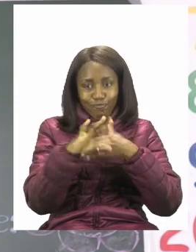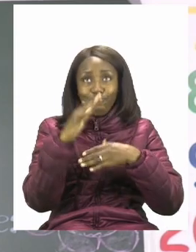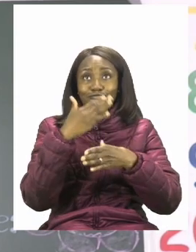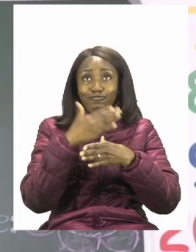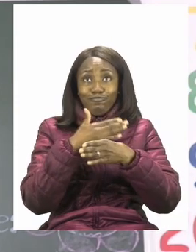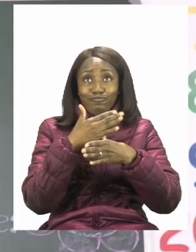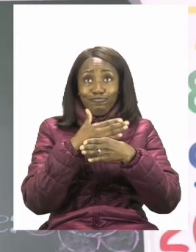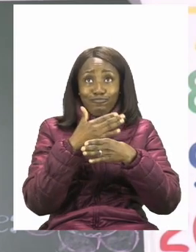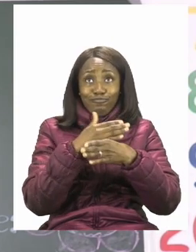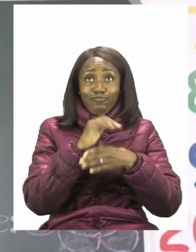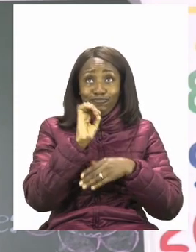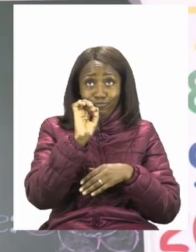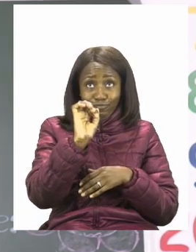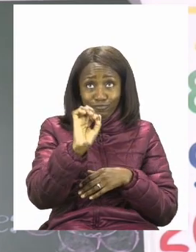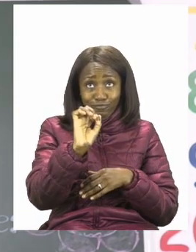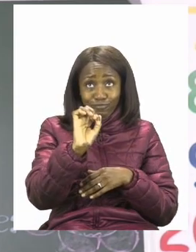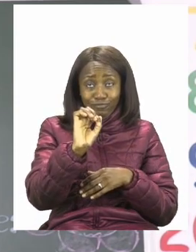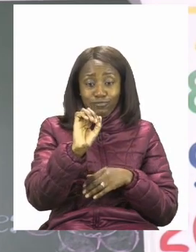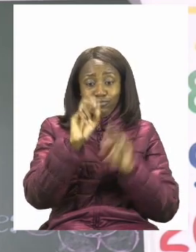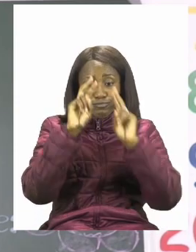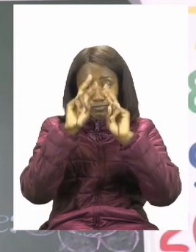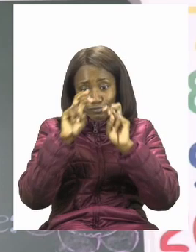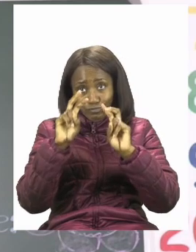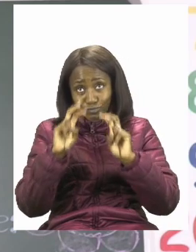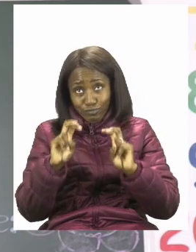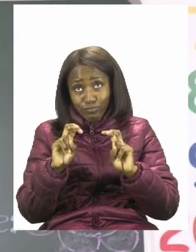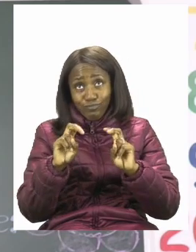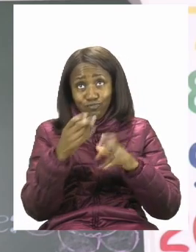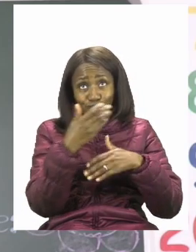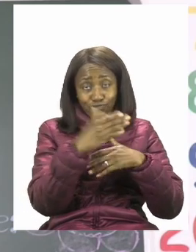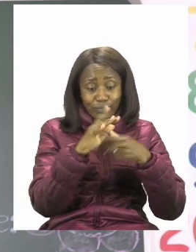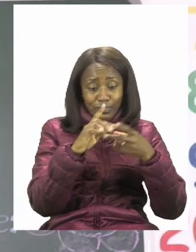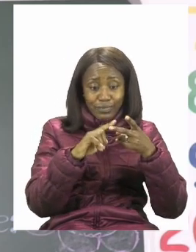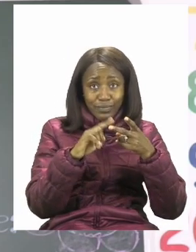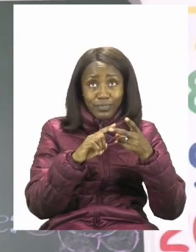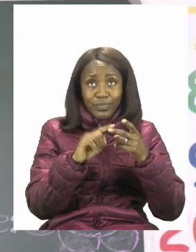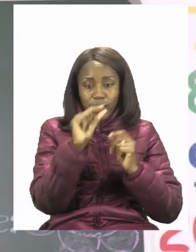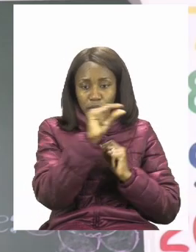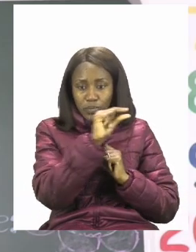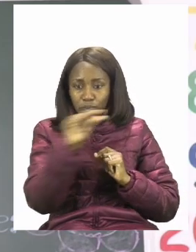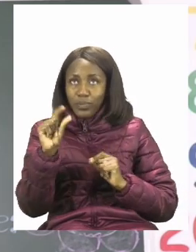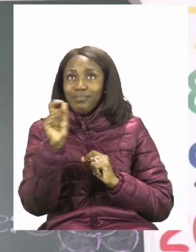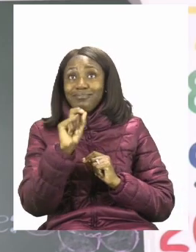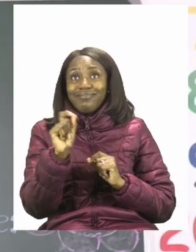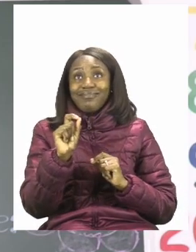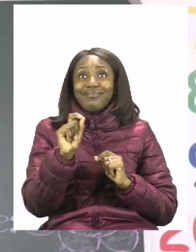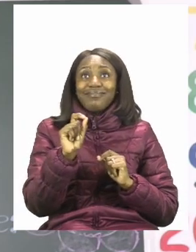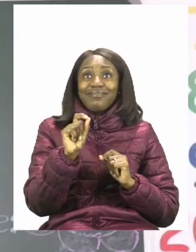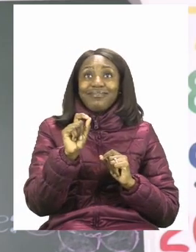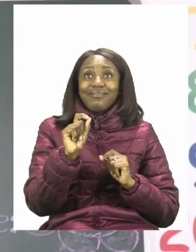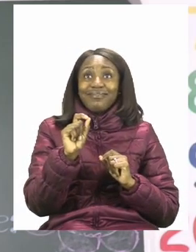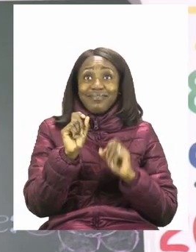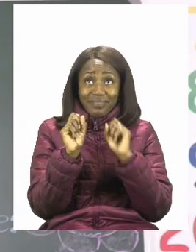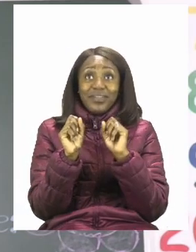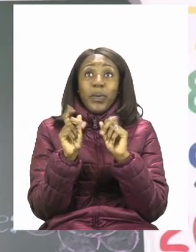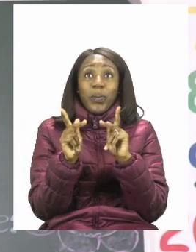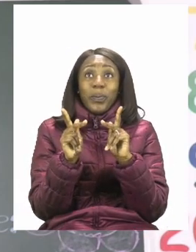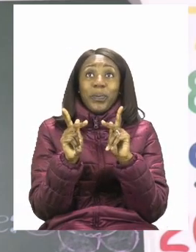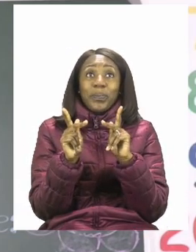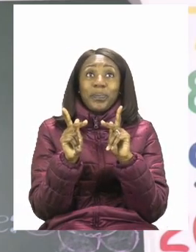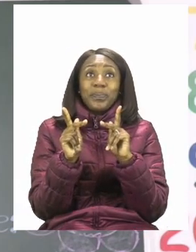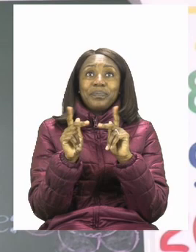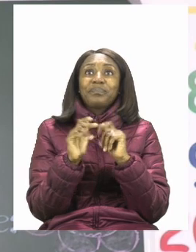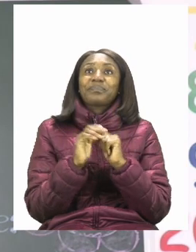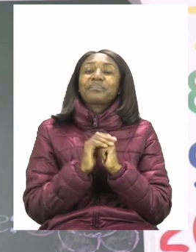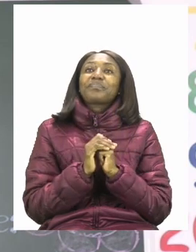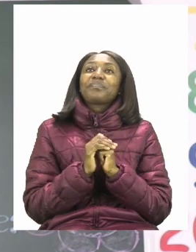your crossword and you complete your sentences, then you are done with your activity.